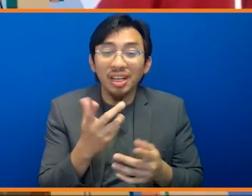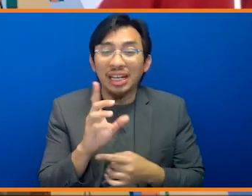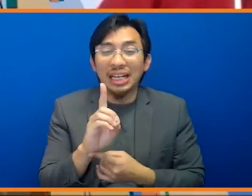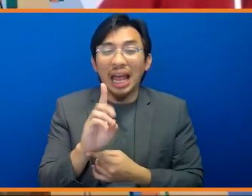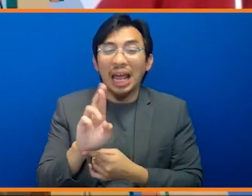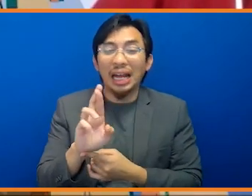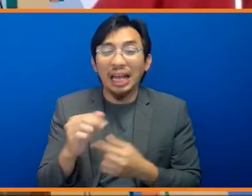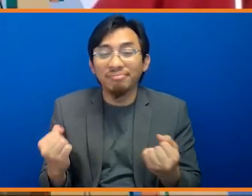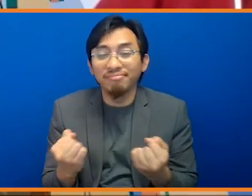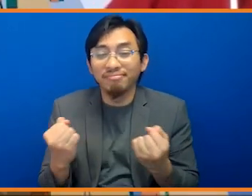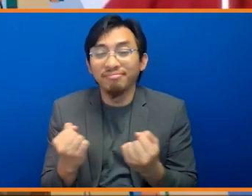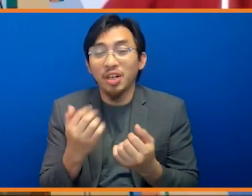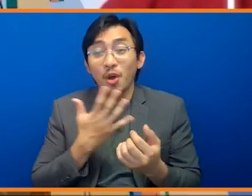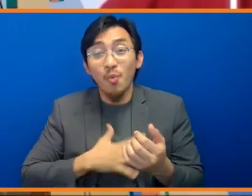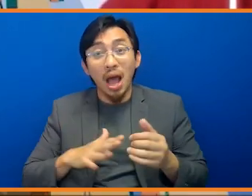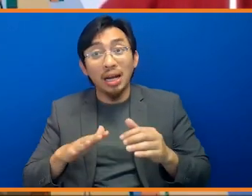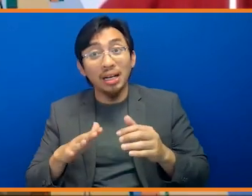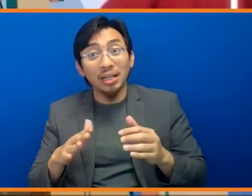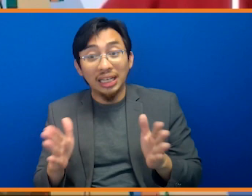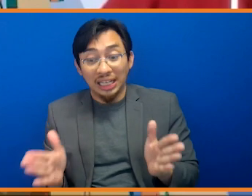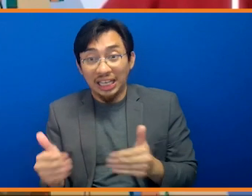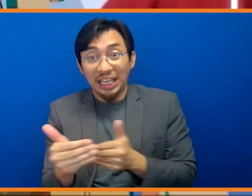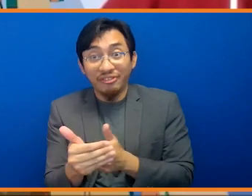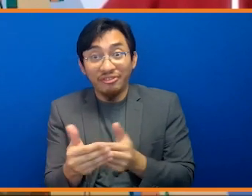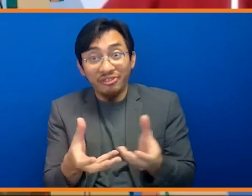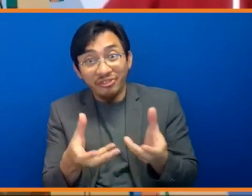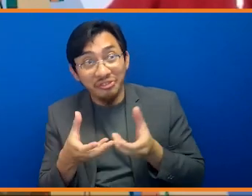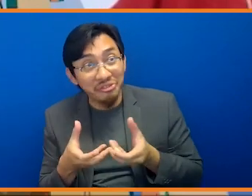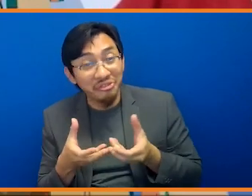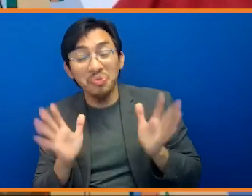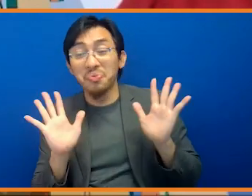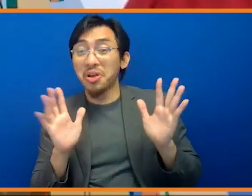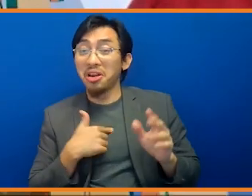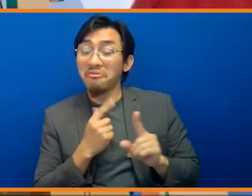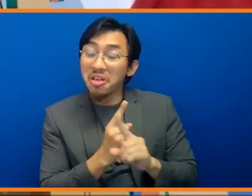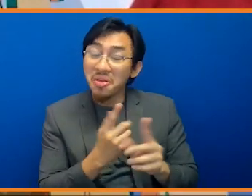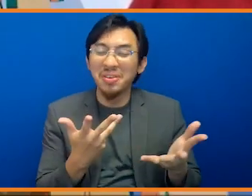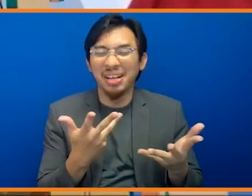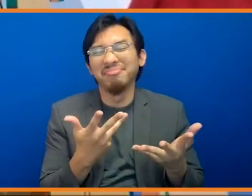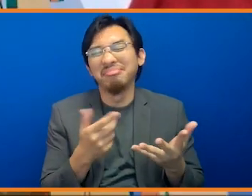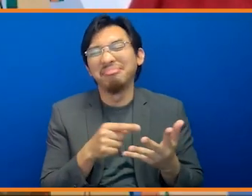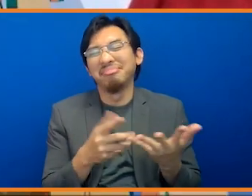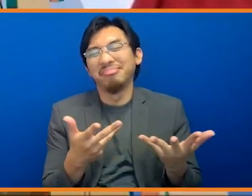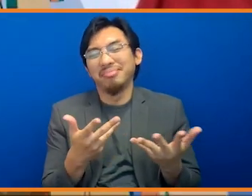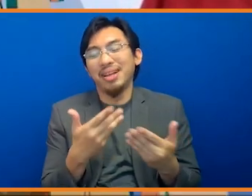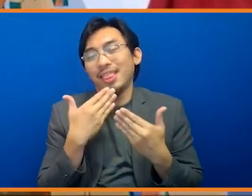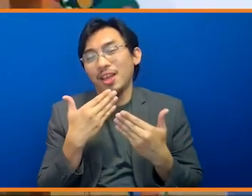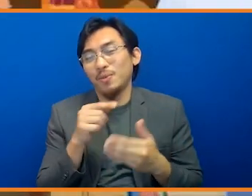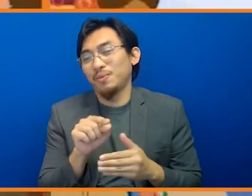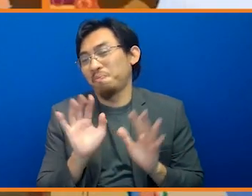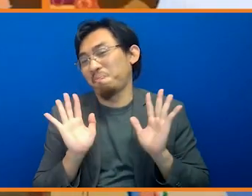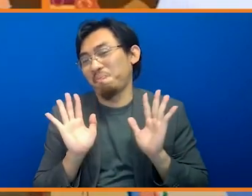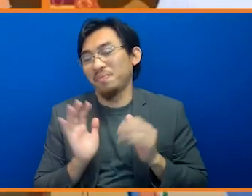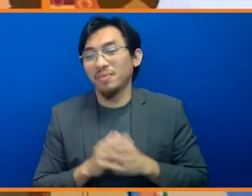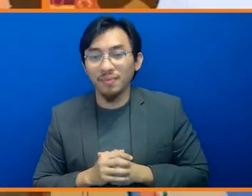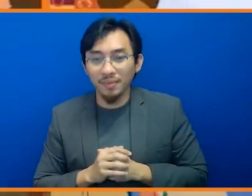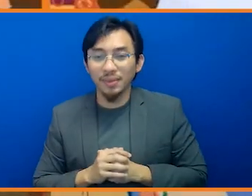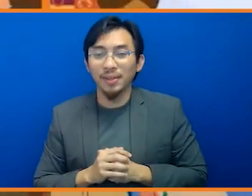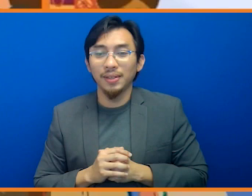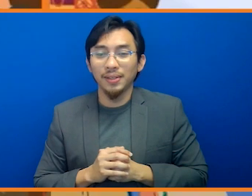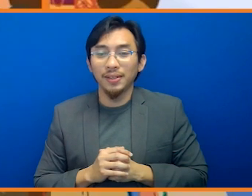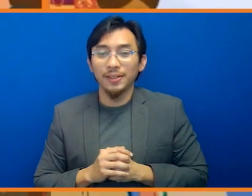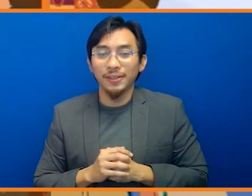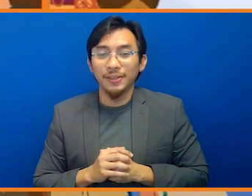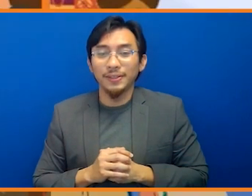want to give for them. Thank you very much. Thank you very much. Thank you. So yeah, okay. Thank you. Yeah,